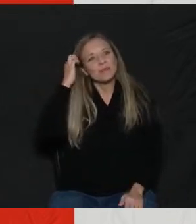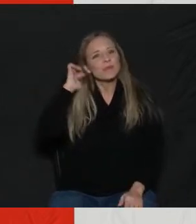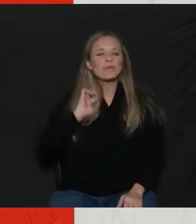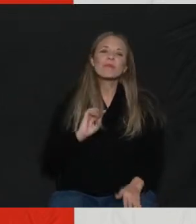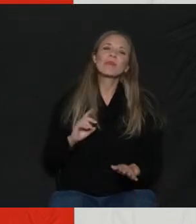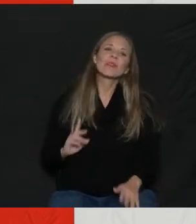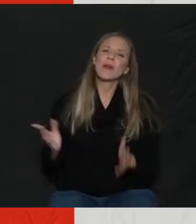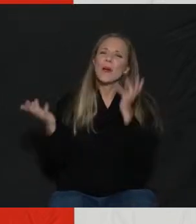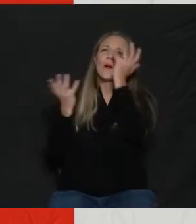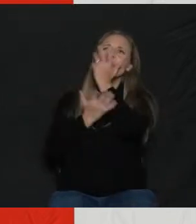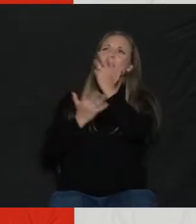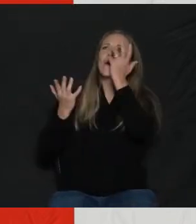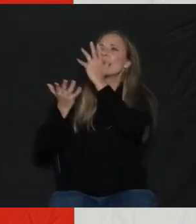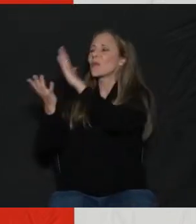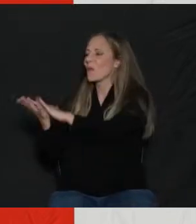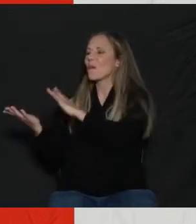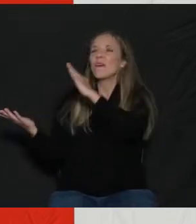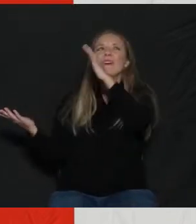Oh, glory in the